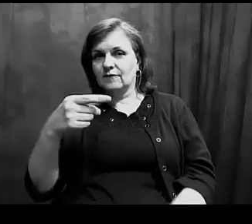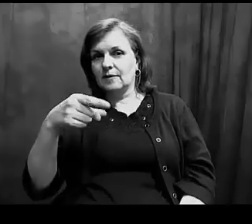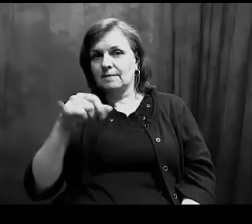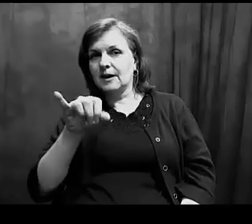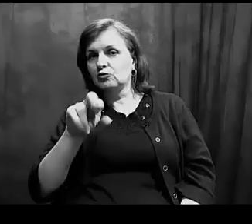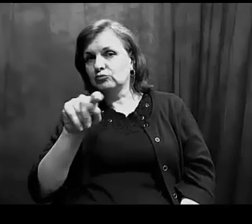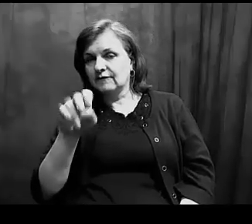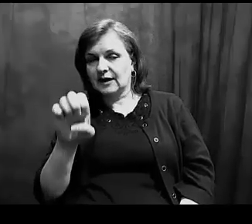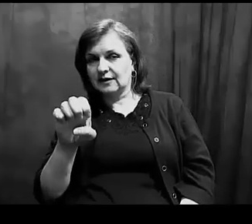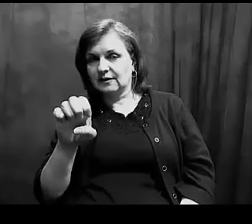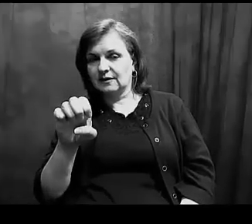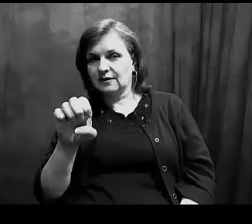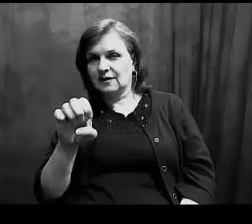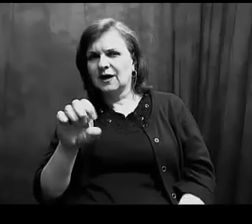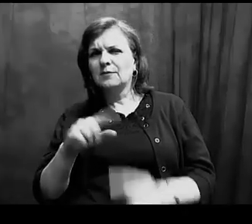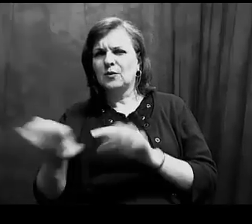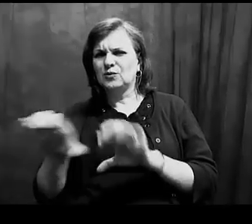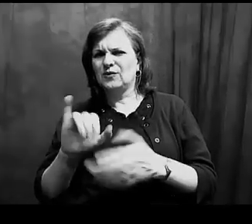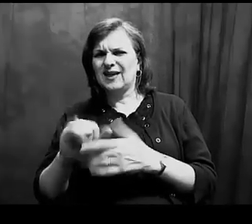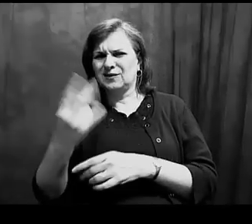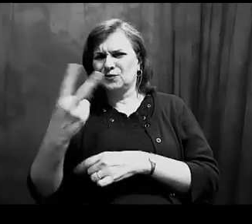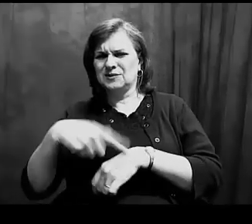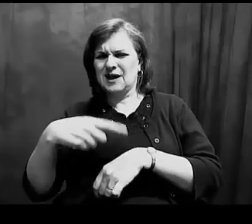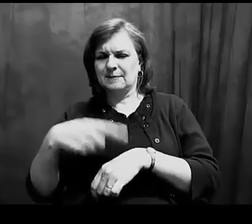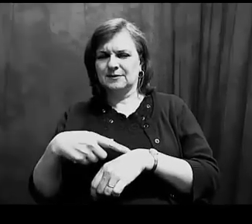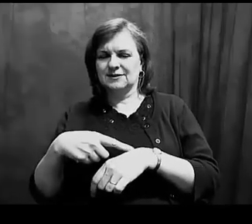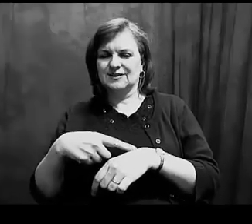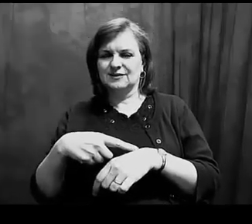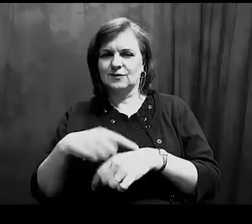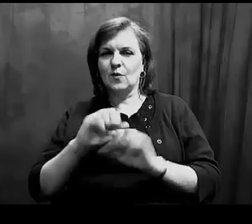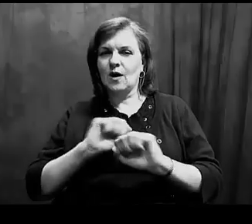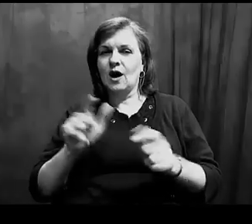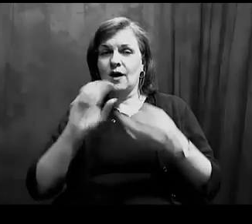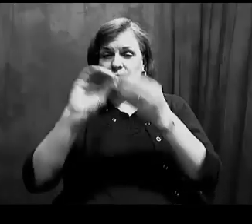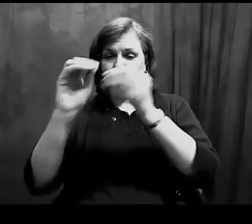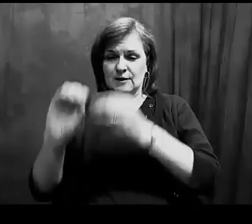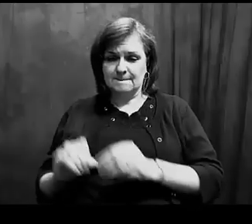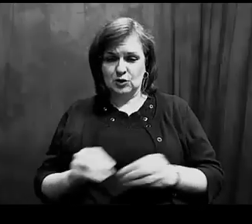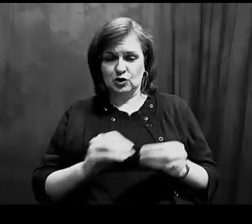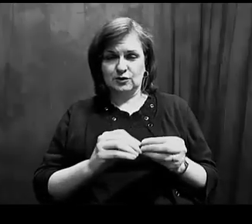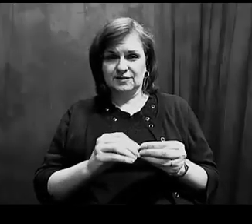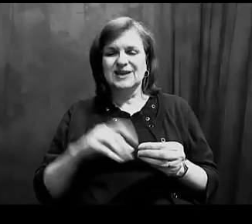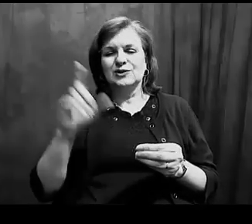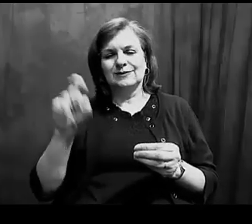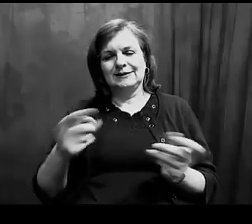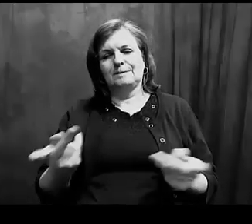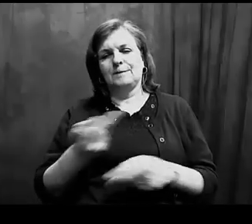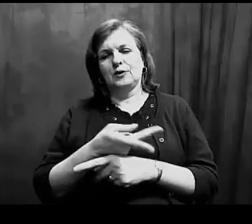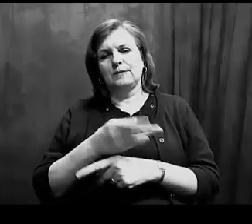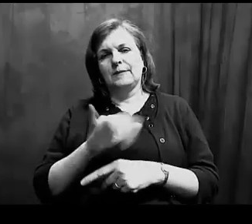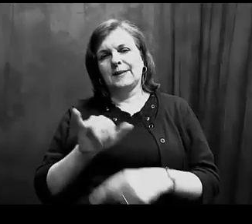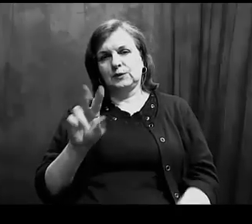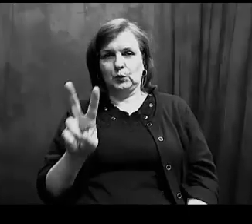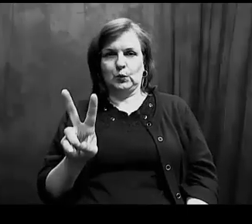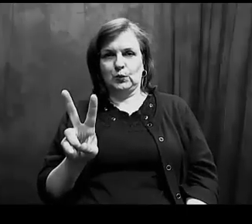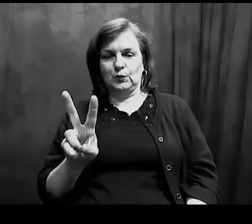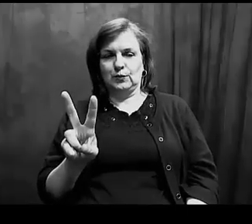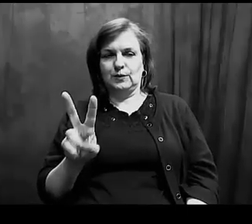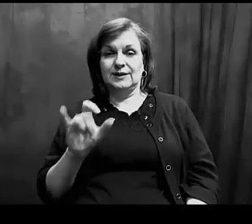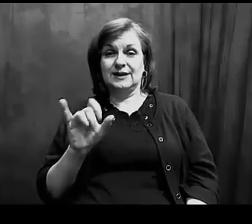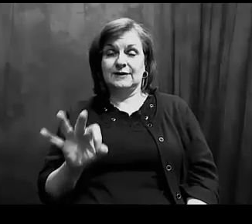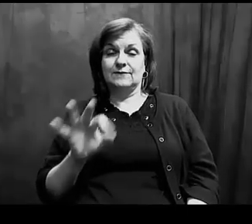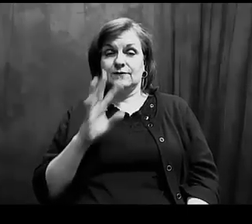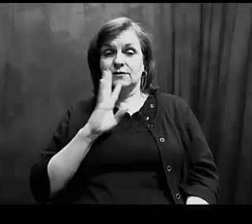these pyruvate derivatives. But we're going to do this twice. So every one of these numbers that you see here is